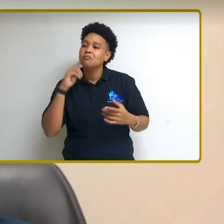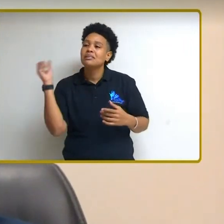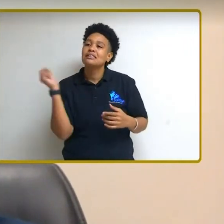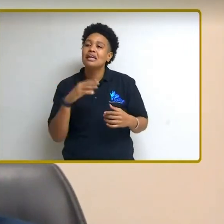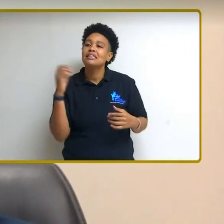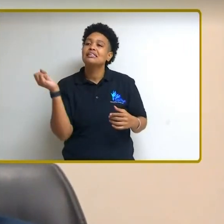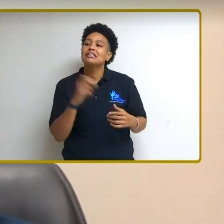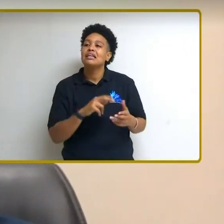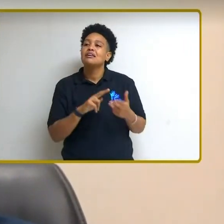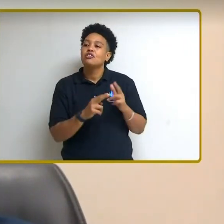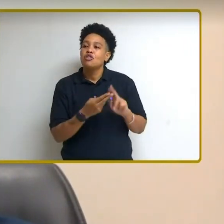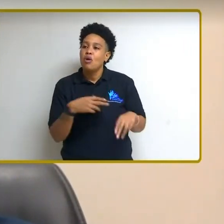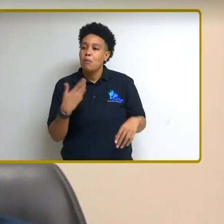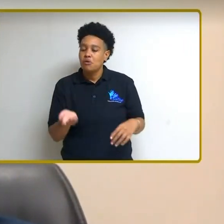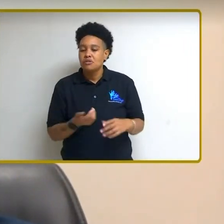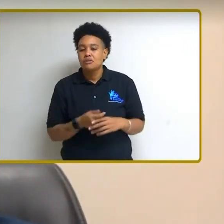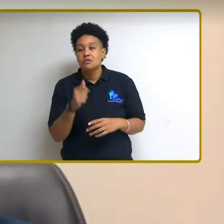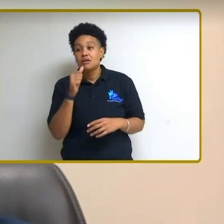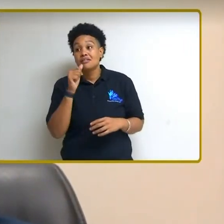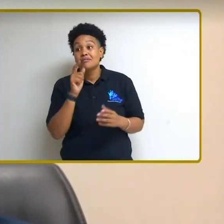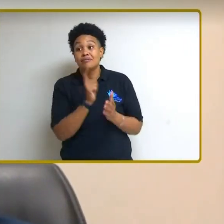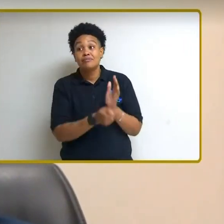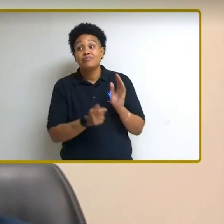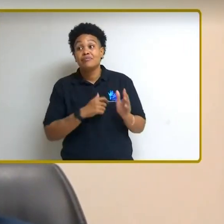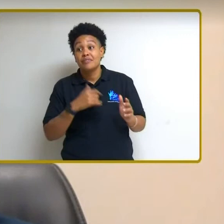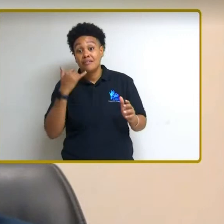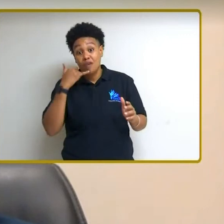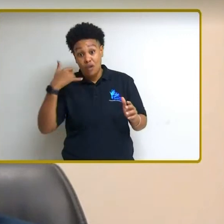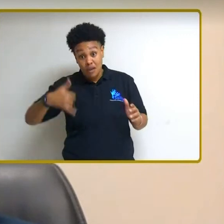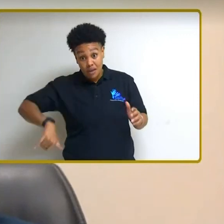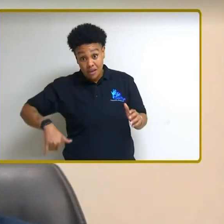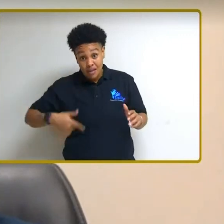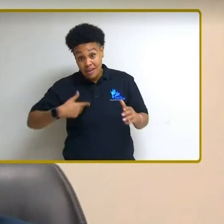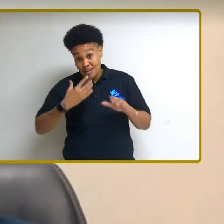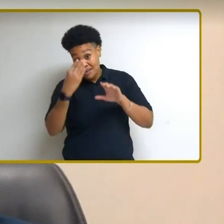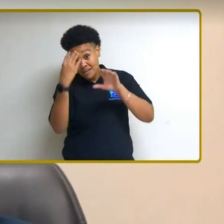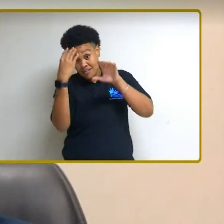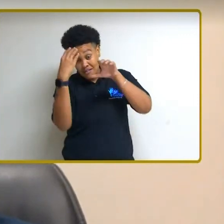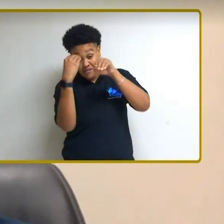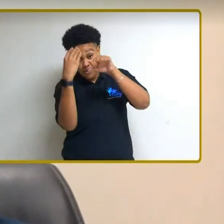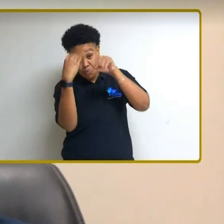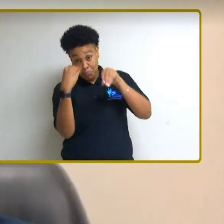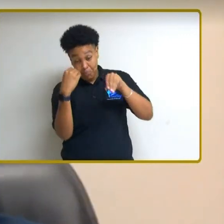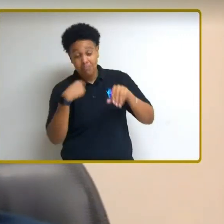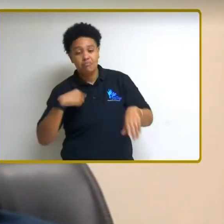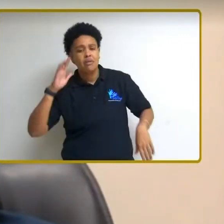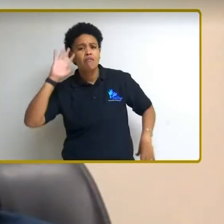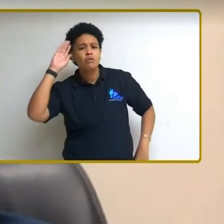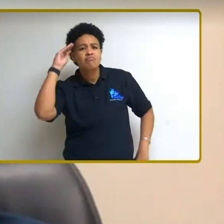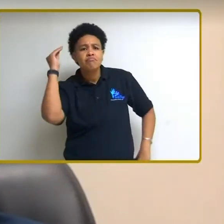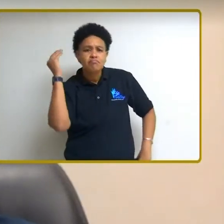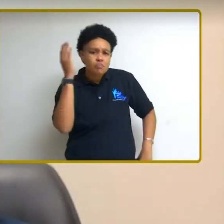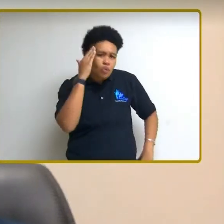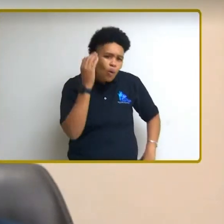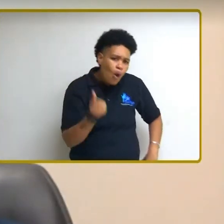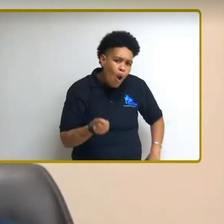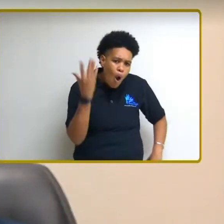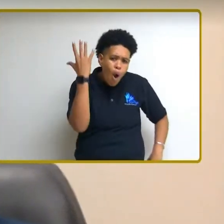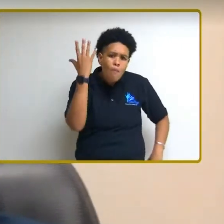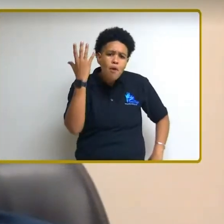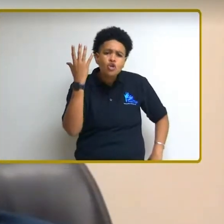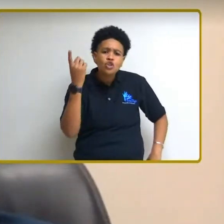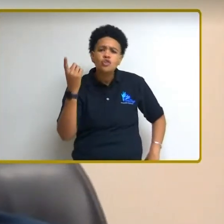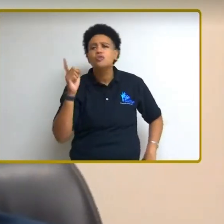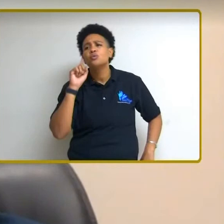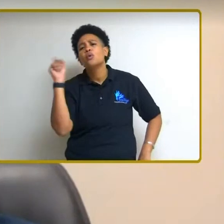figures, and the moment I come off this call, I will have some kind of indication as to